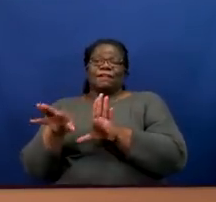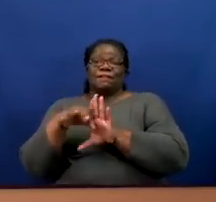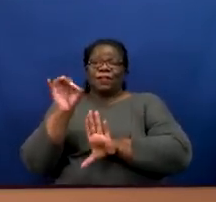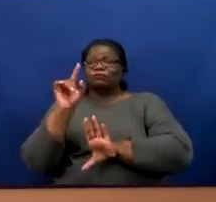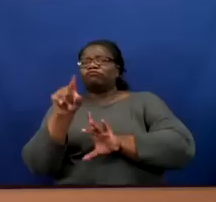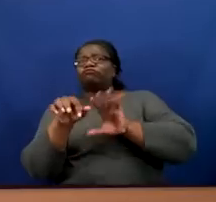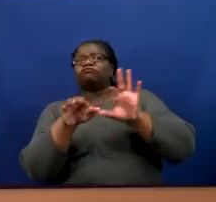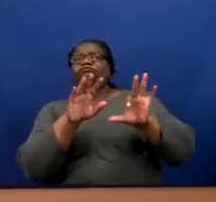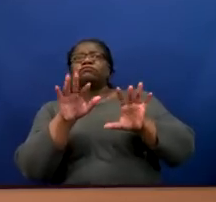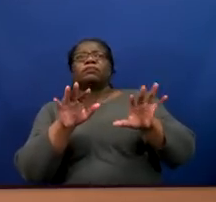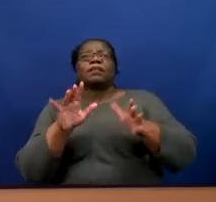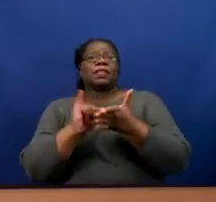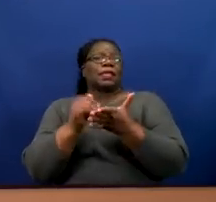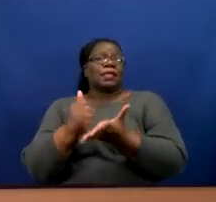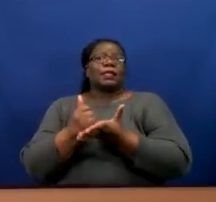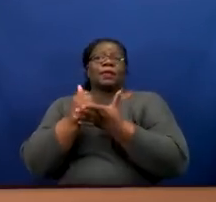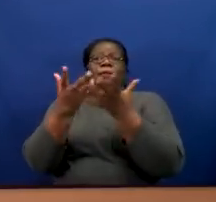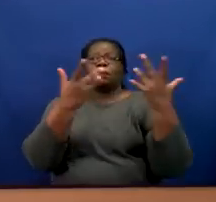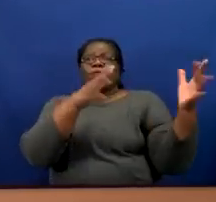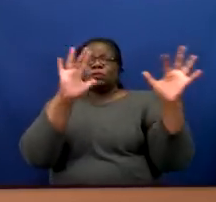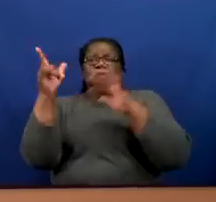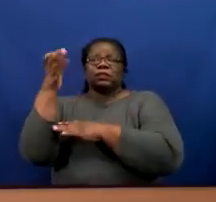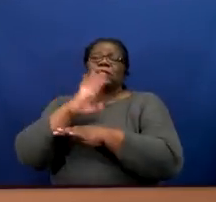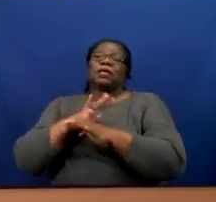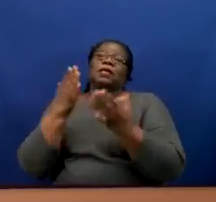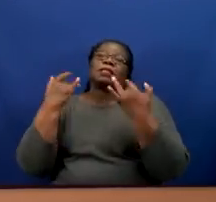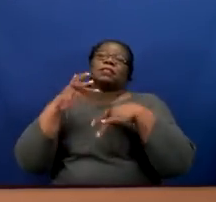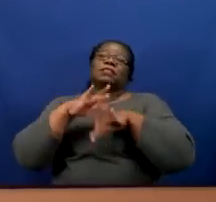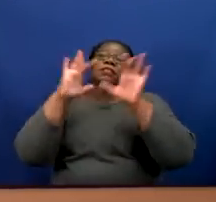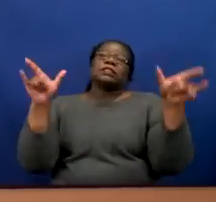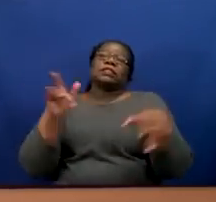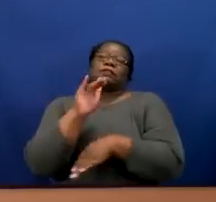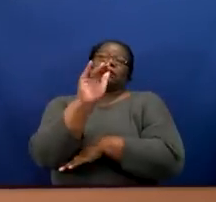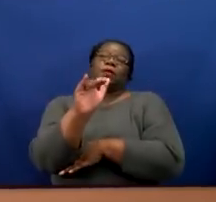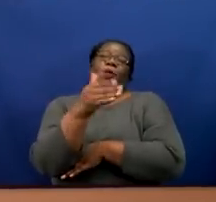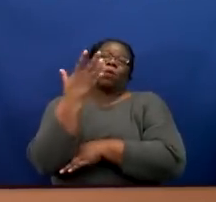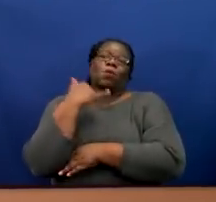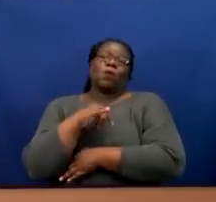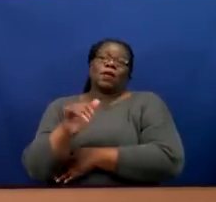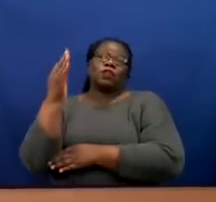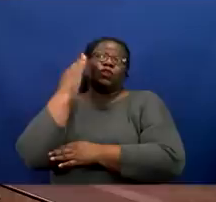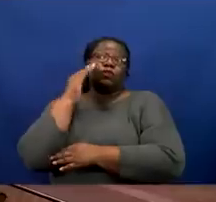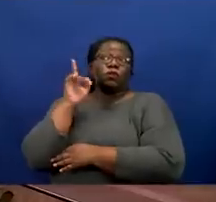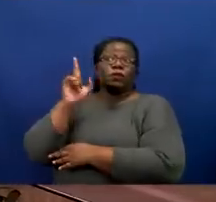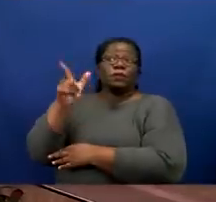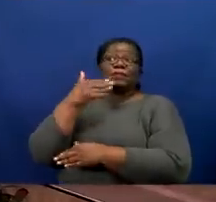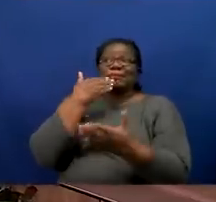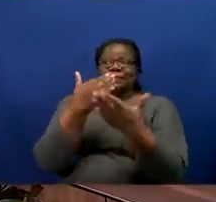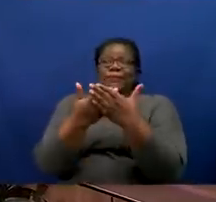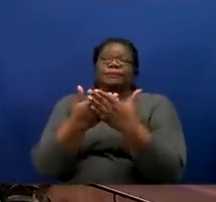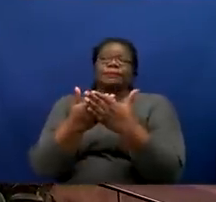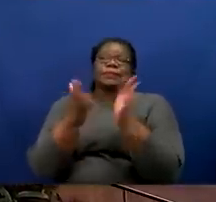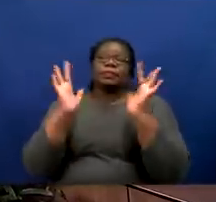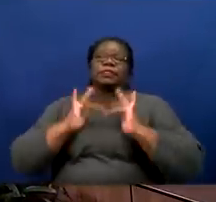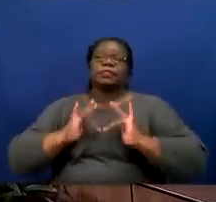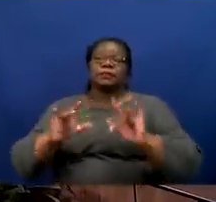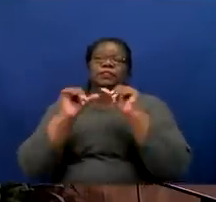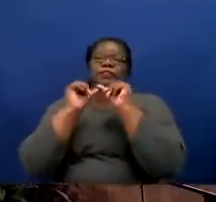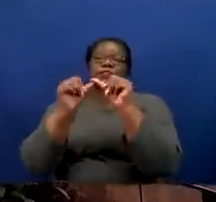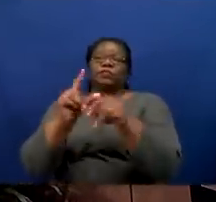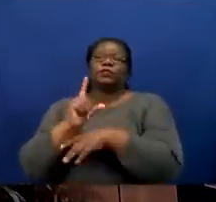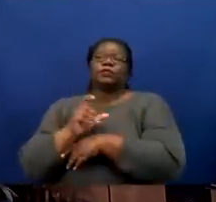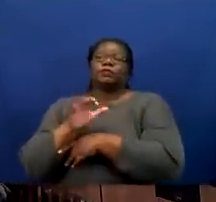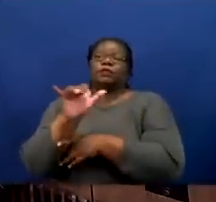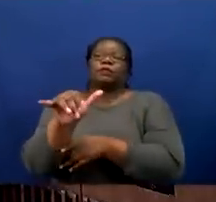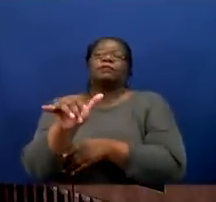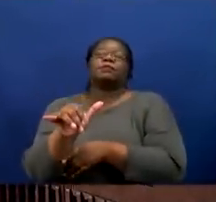here who can help me praise God on this Sunday afternoon, because you know he's good and his mercy endures